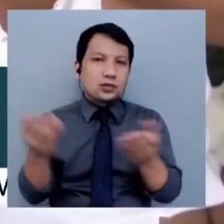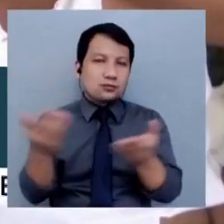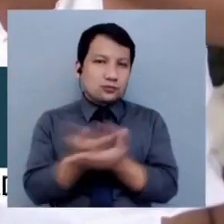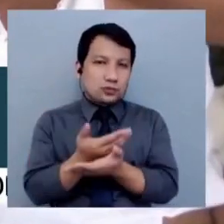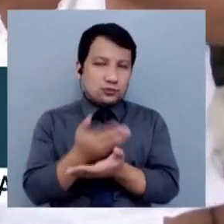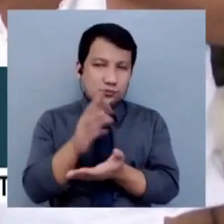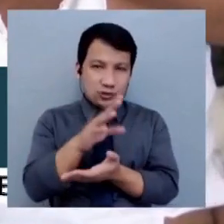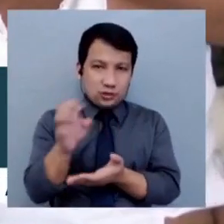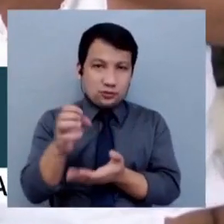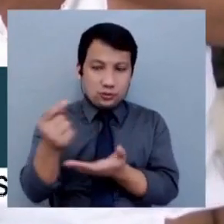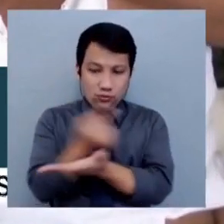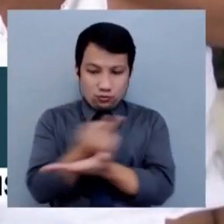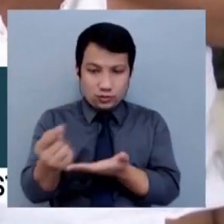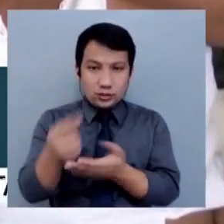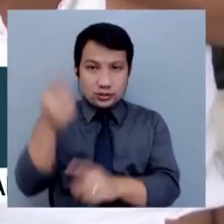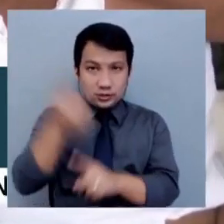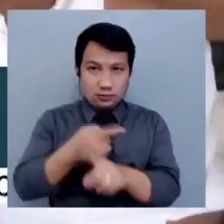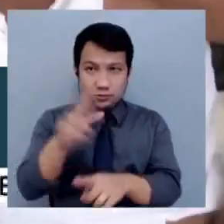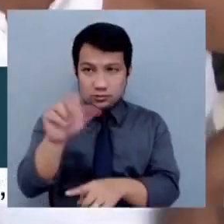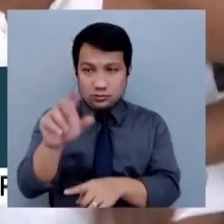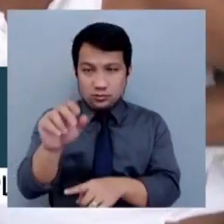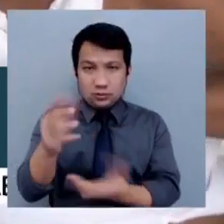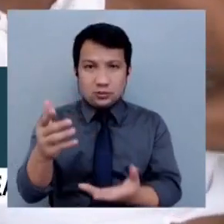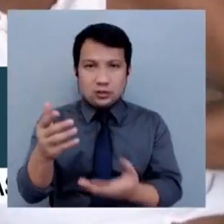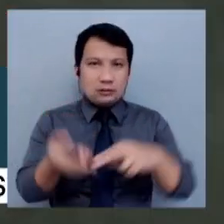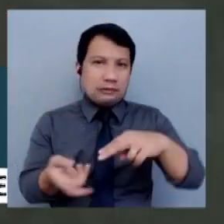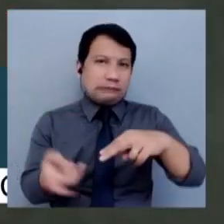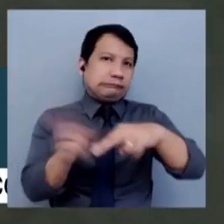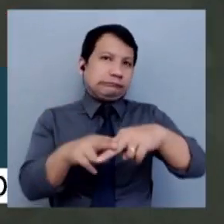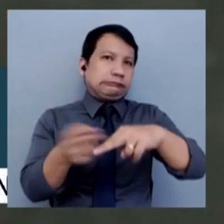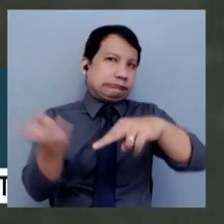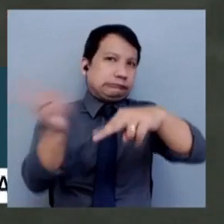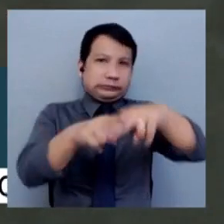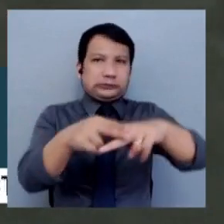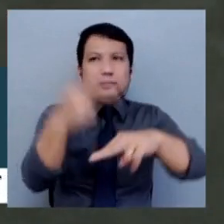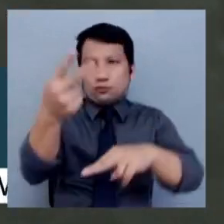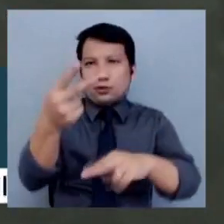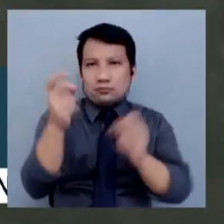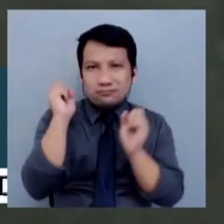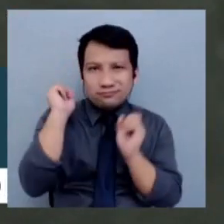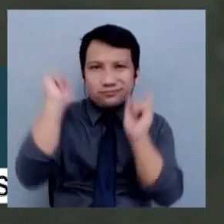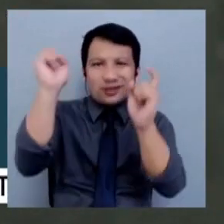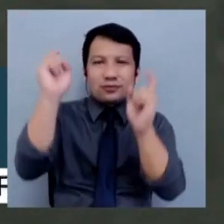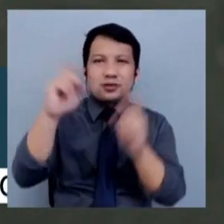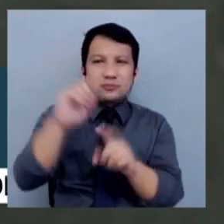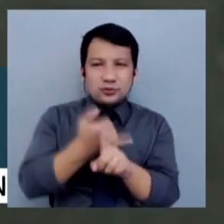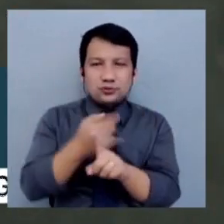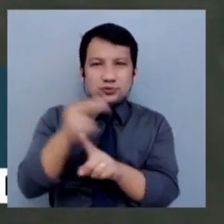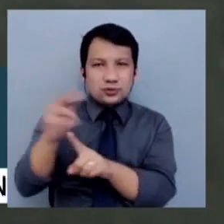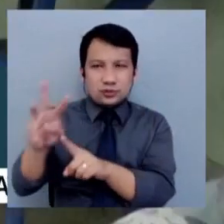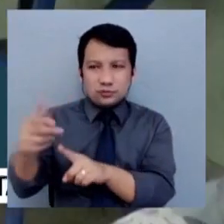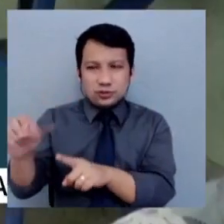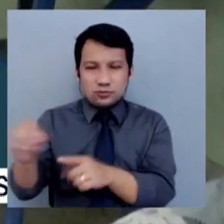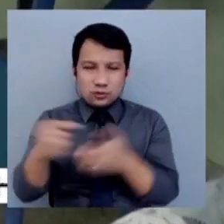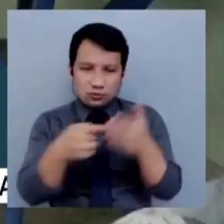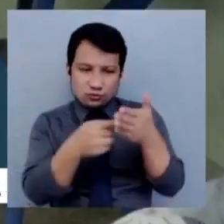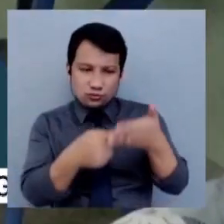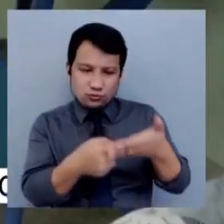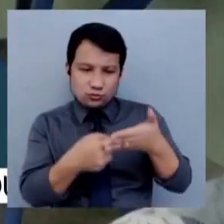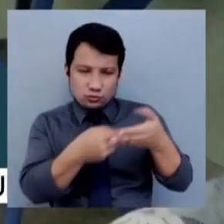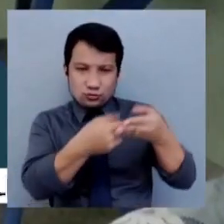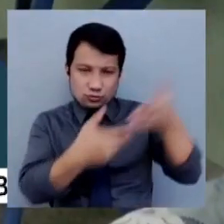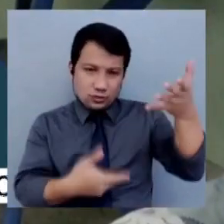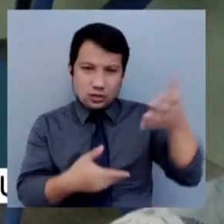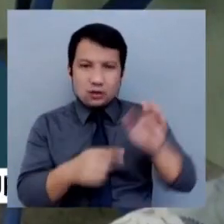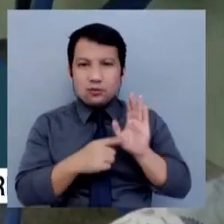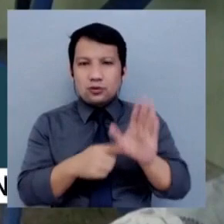of December 13th, more than double the number hit during its previous record in June, WHO data show. The official